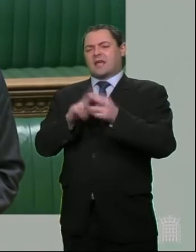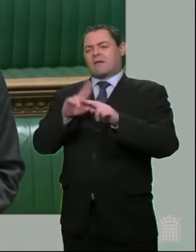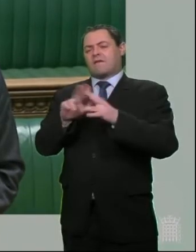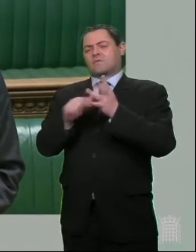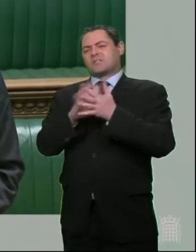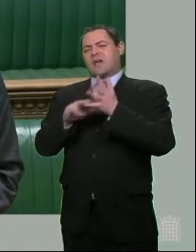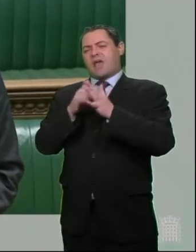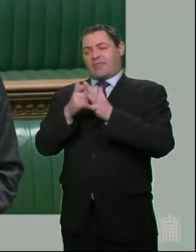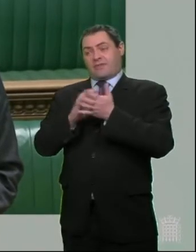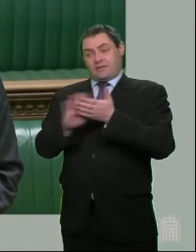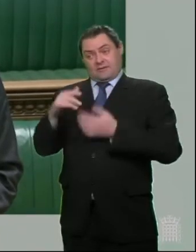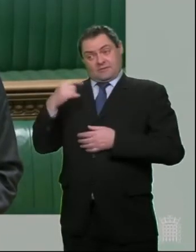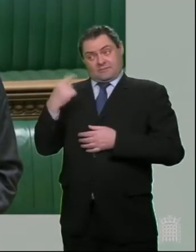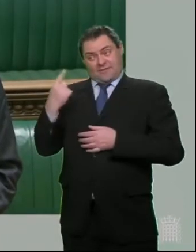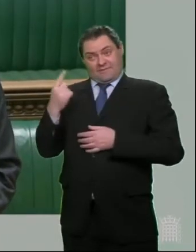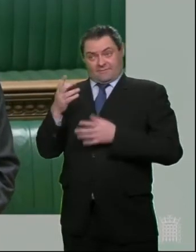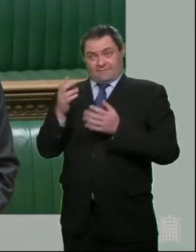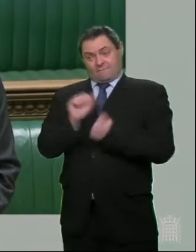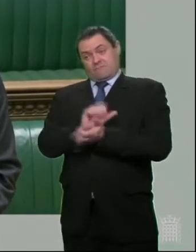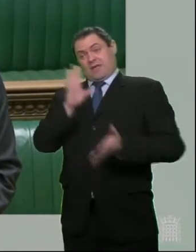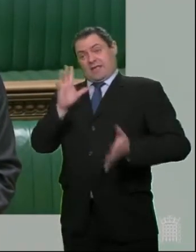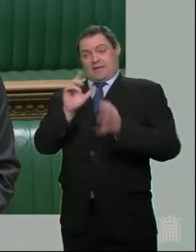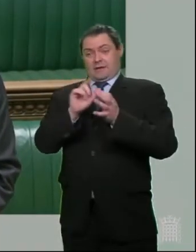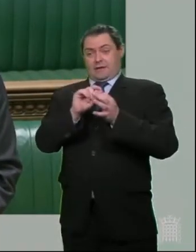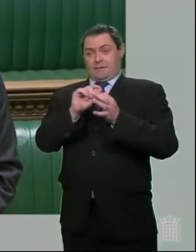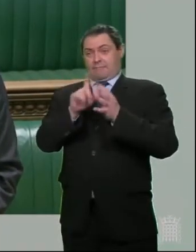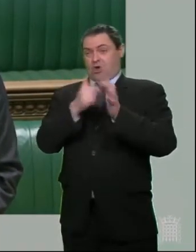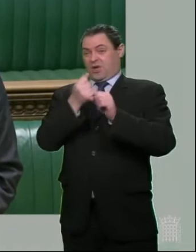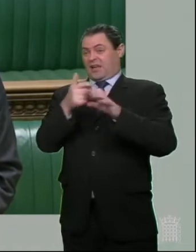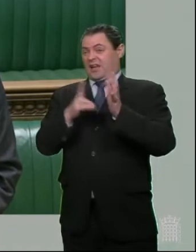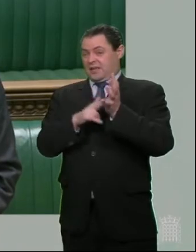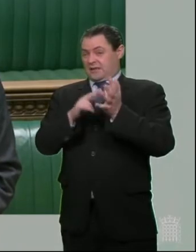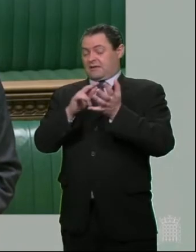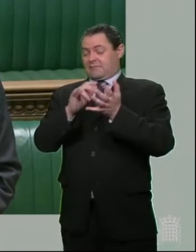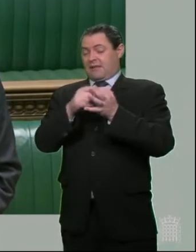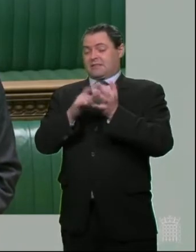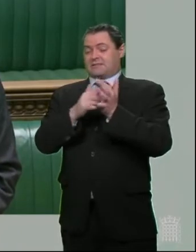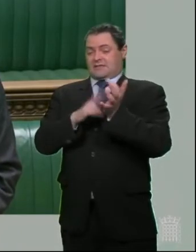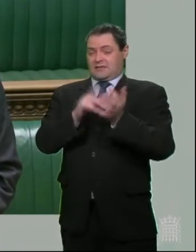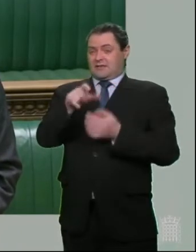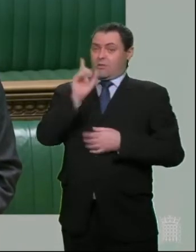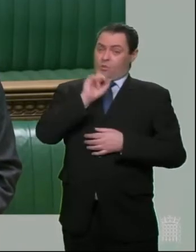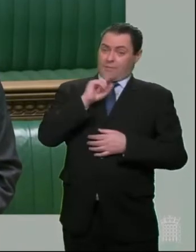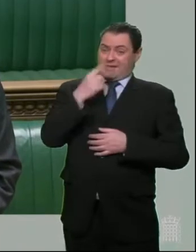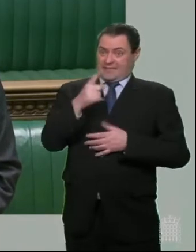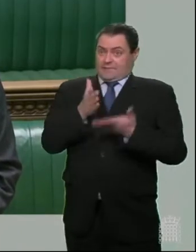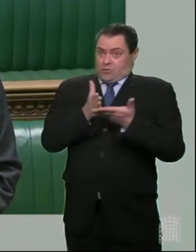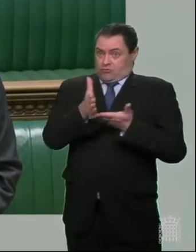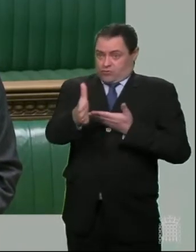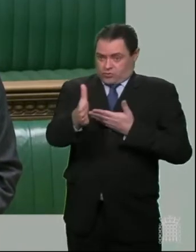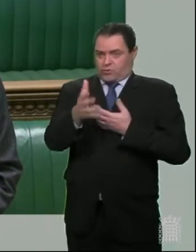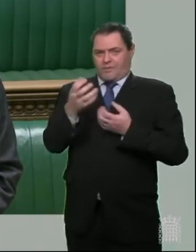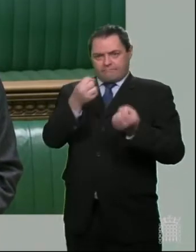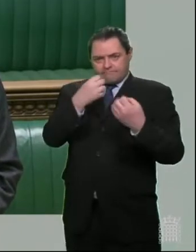British servicemen who liberated the camp at Bergen-Belsen. Their courage to share their testimonies must inspire us